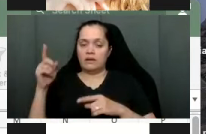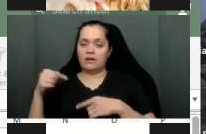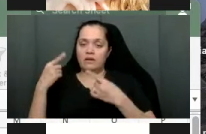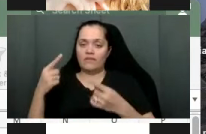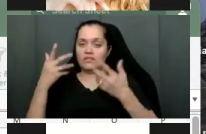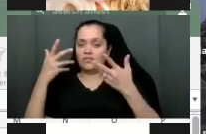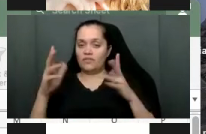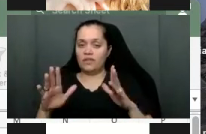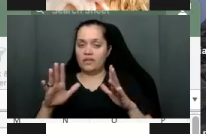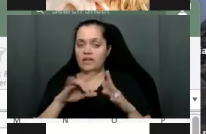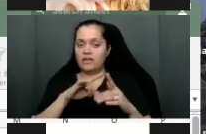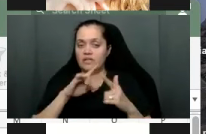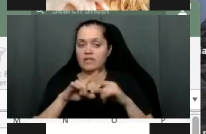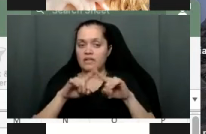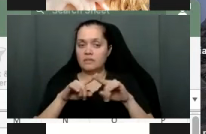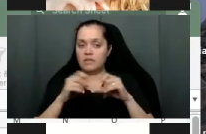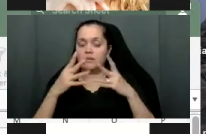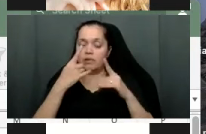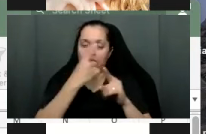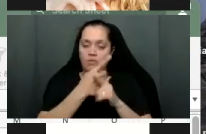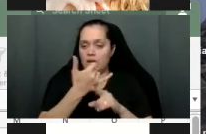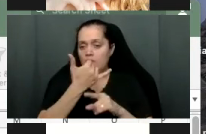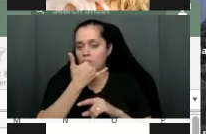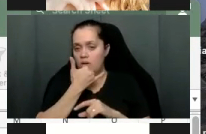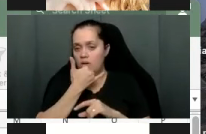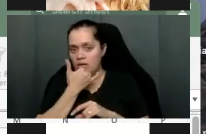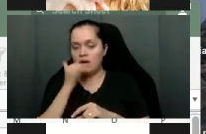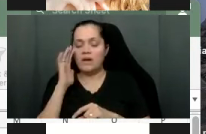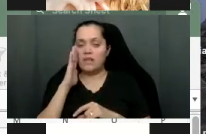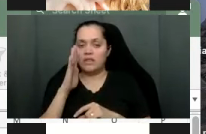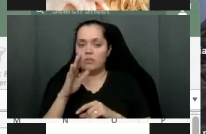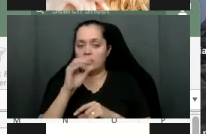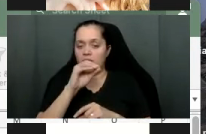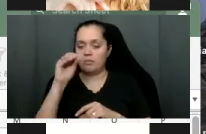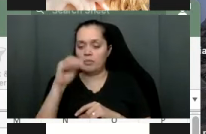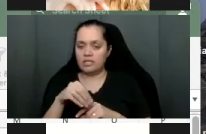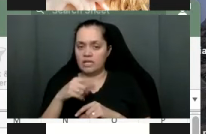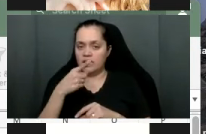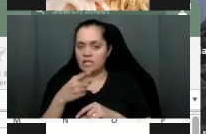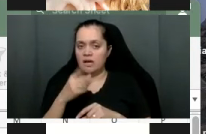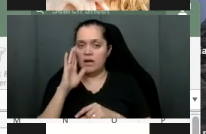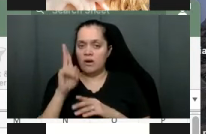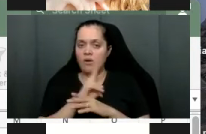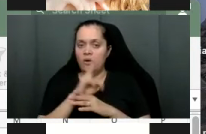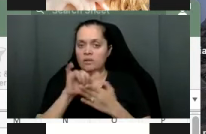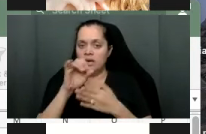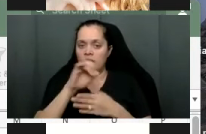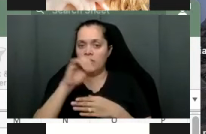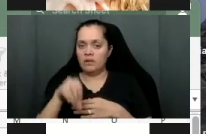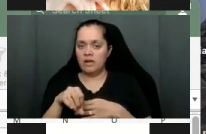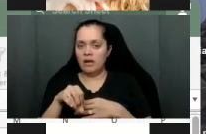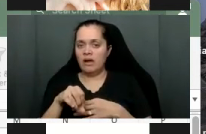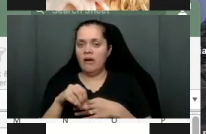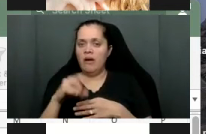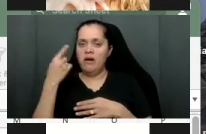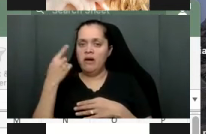finish. And depending on how many right or wrong, there'll be a percentage, and I will use that percentage